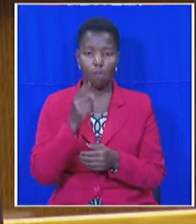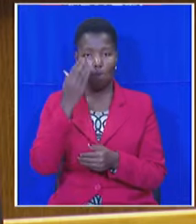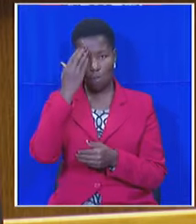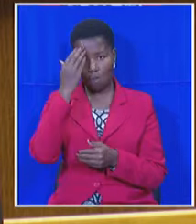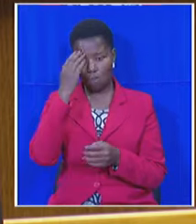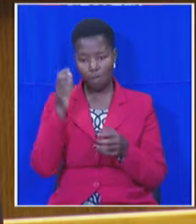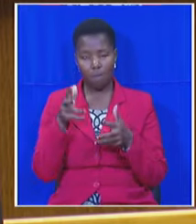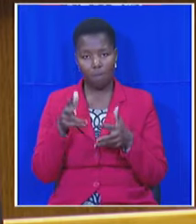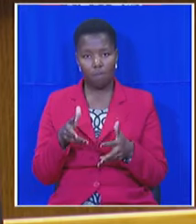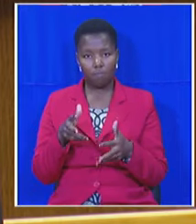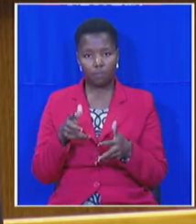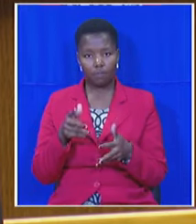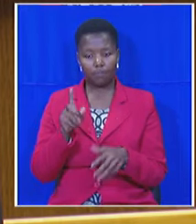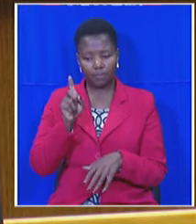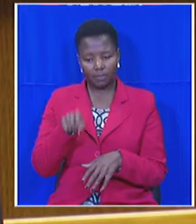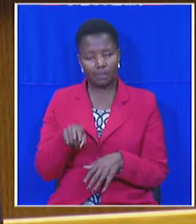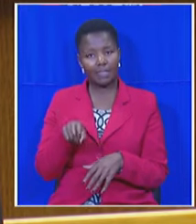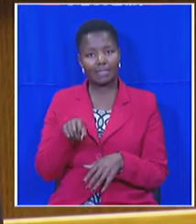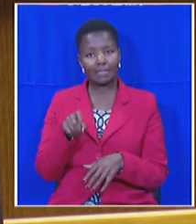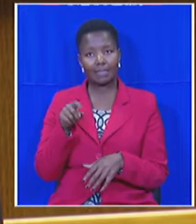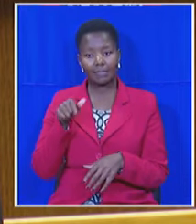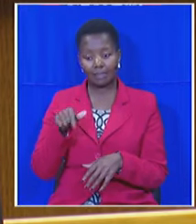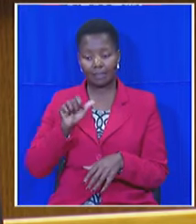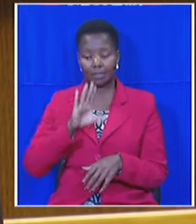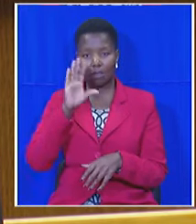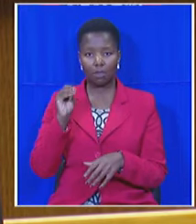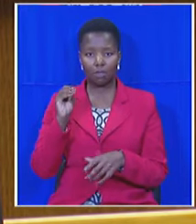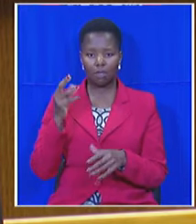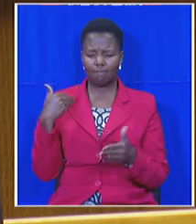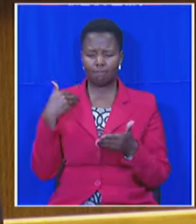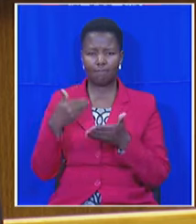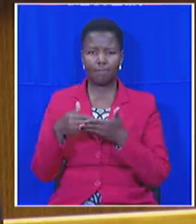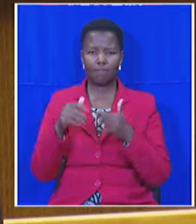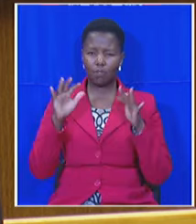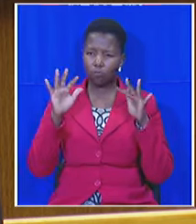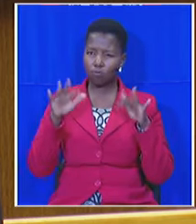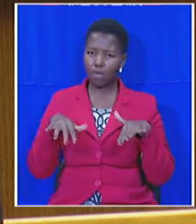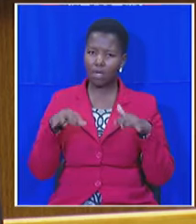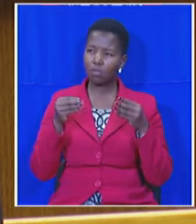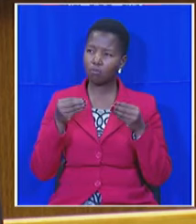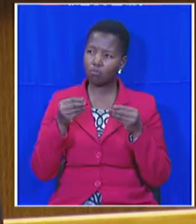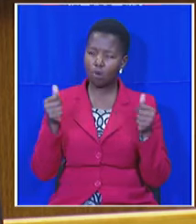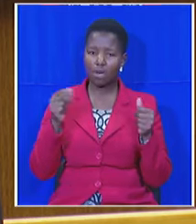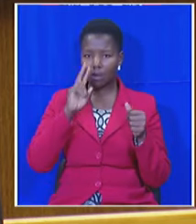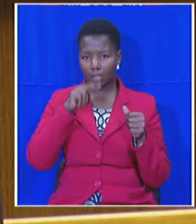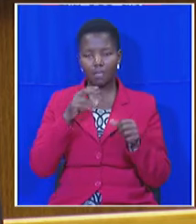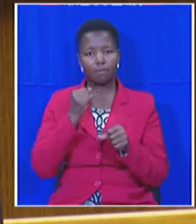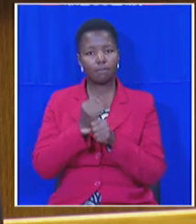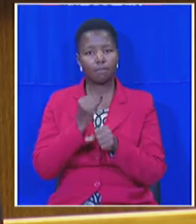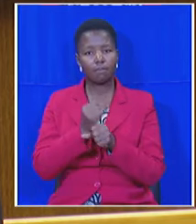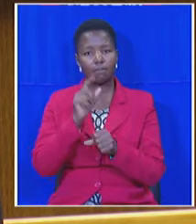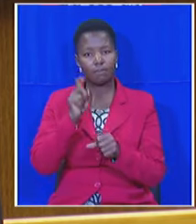based on the situation in this country in terms of drought, that there might be a need for much greater